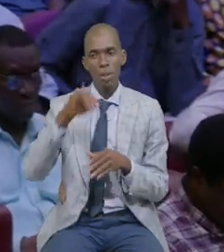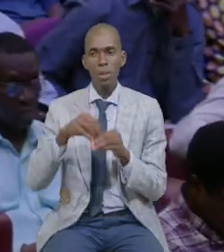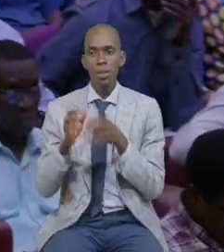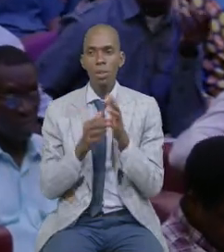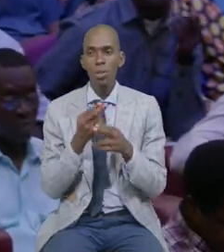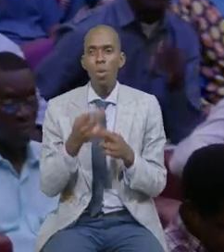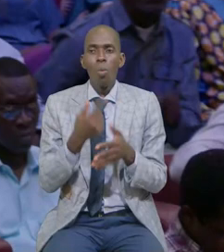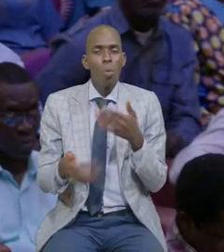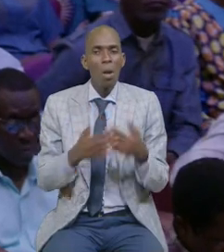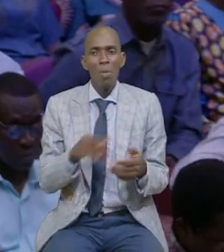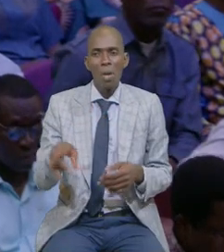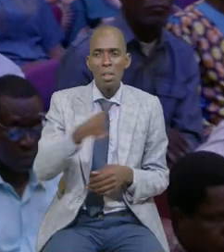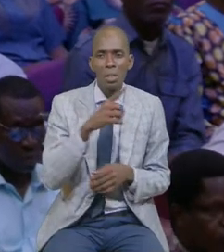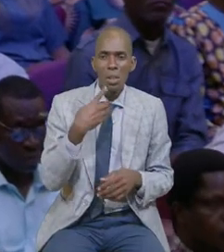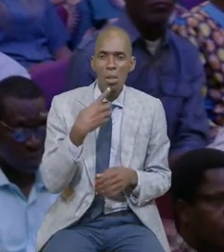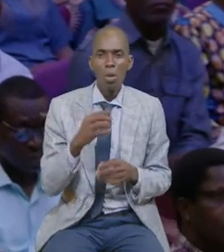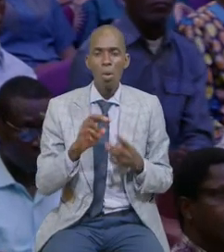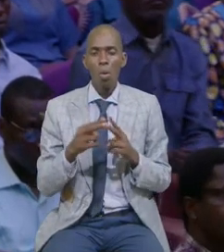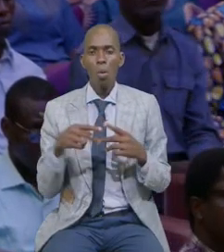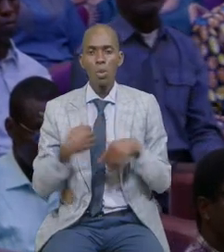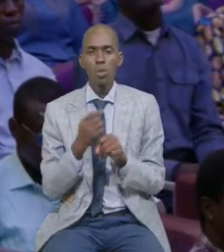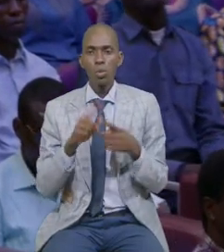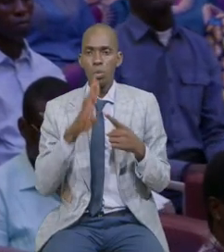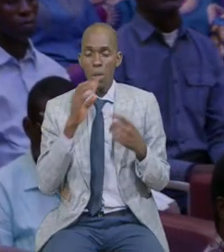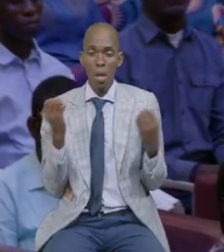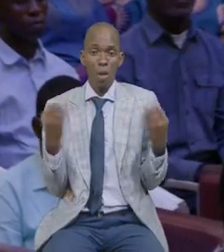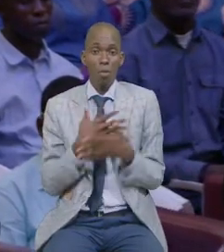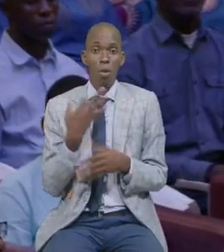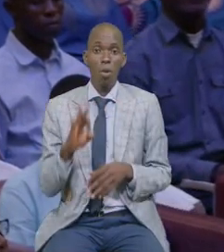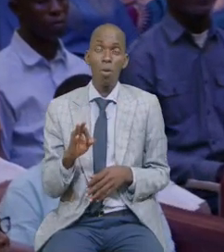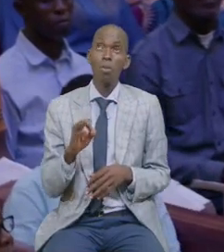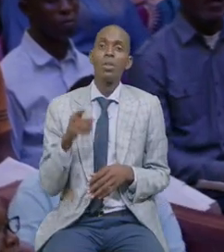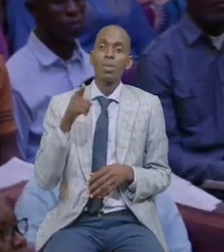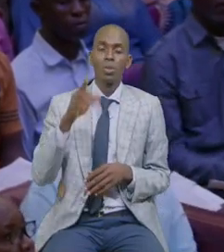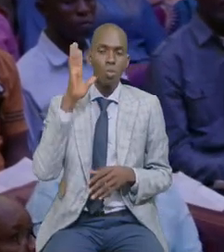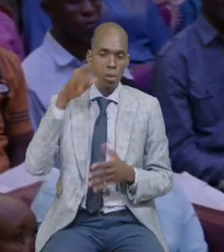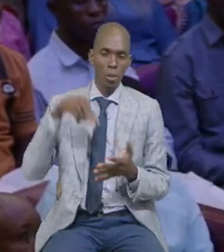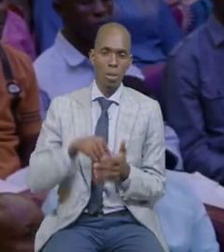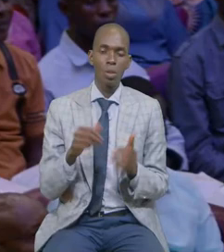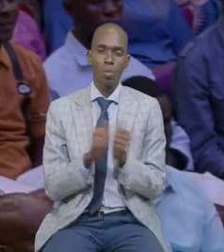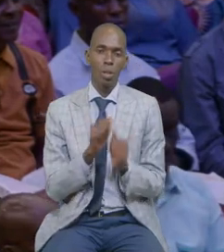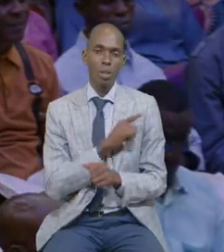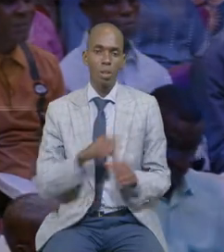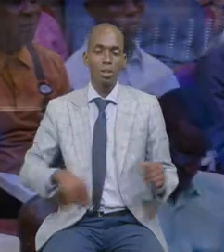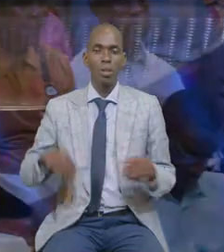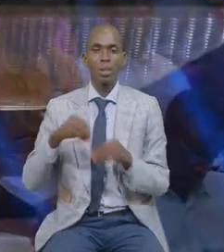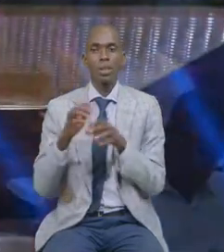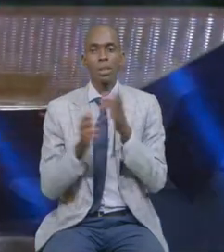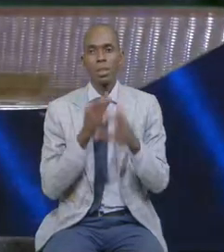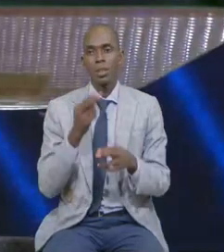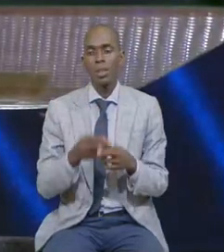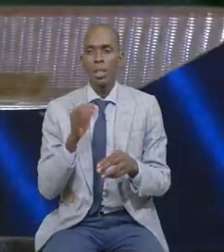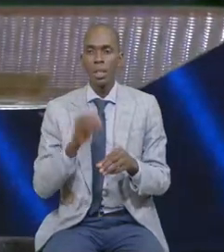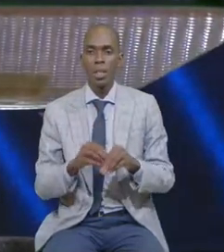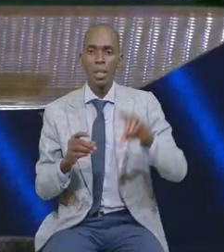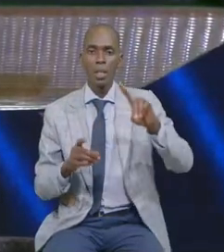they threaten, you will stand for the Lord in Jesus' name. In Daniel chapter 3, we're